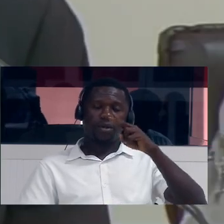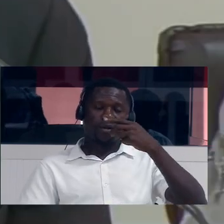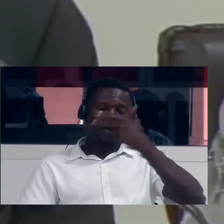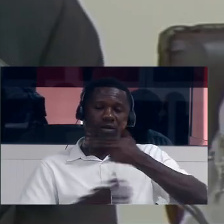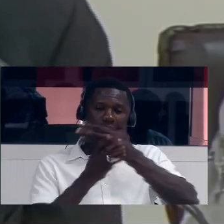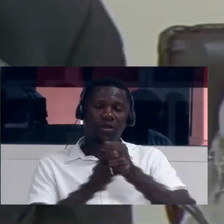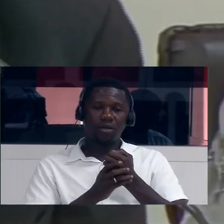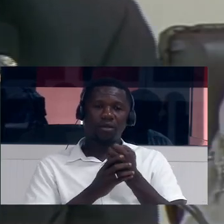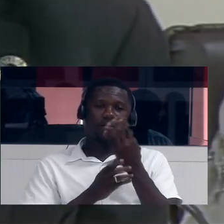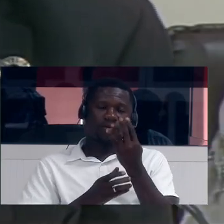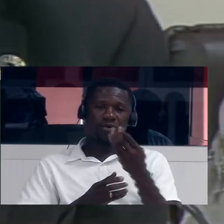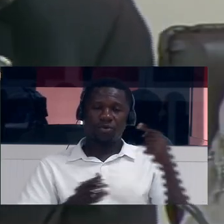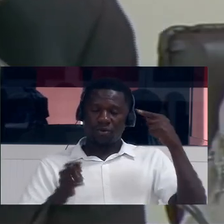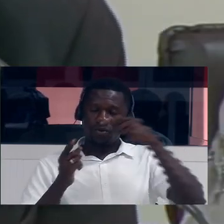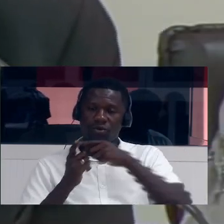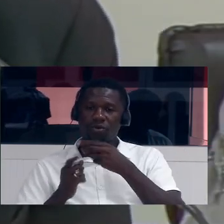1994 to January